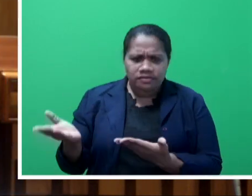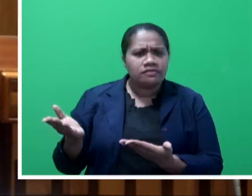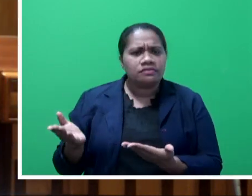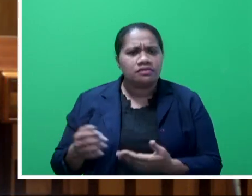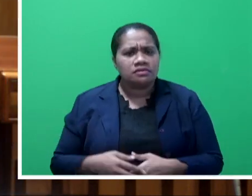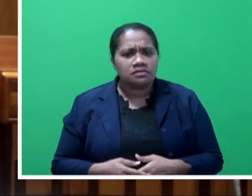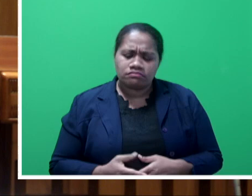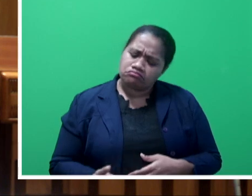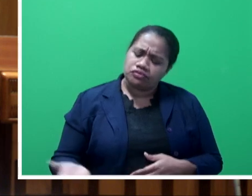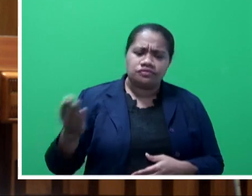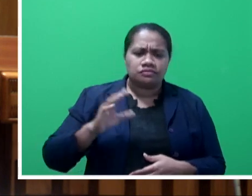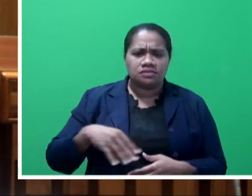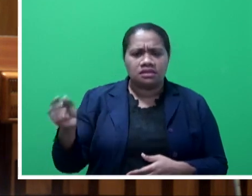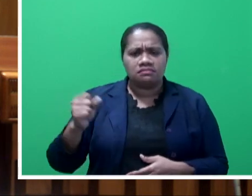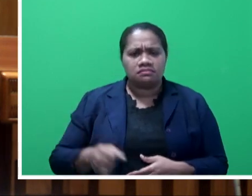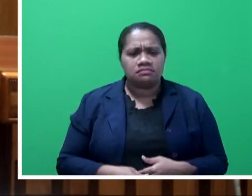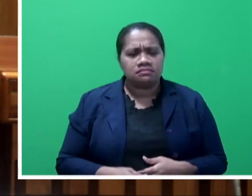off, take it off from the top.